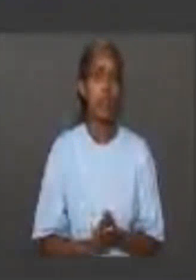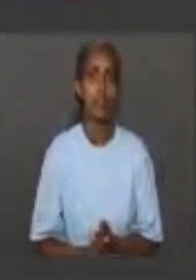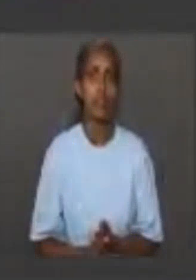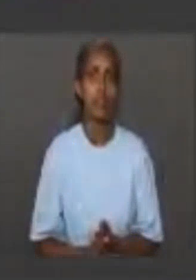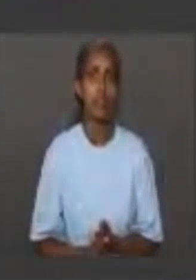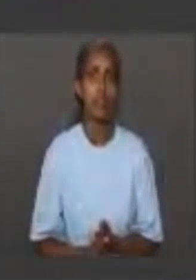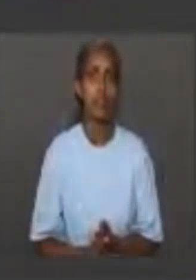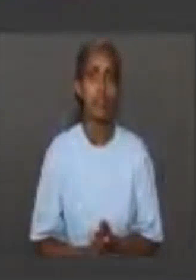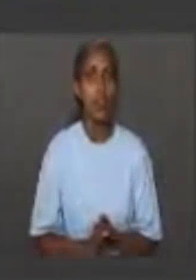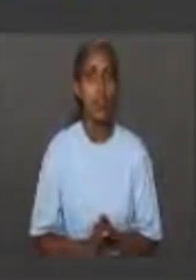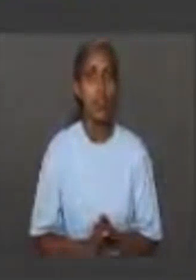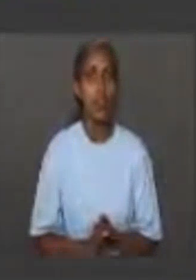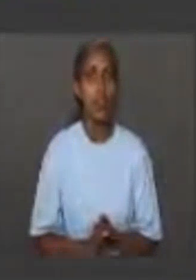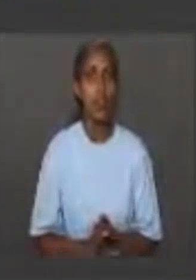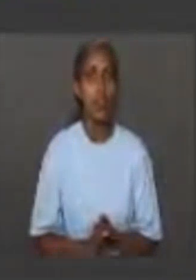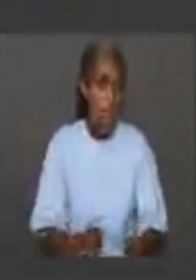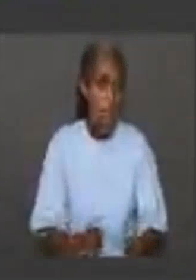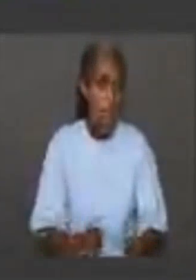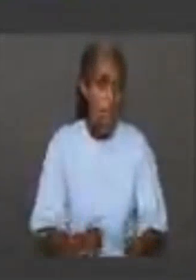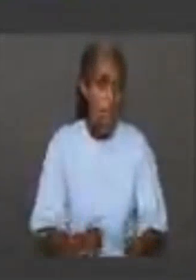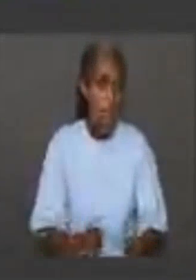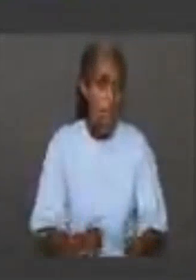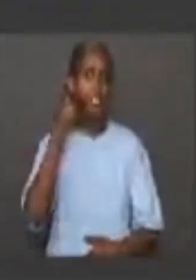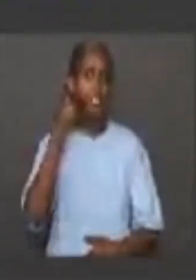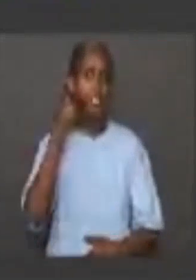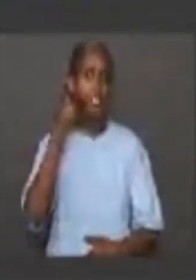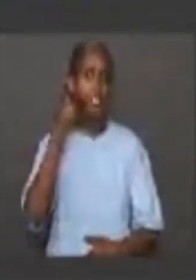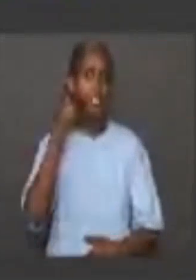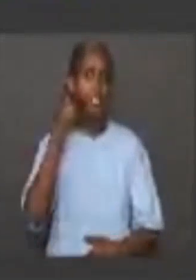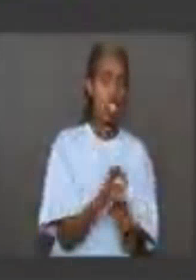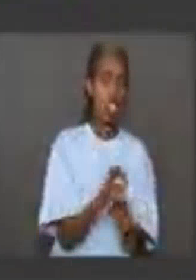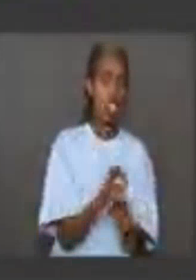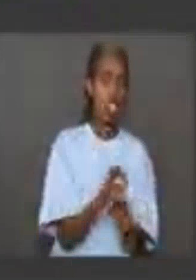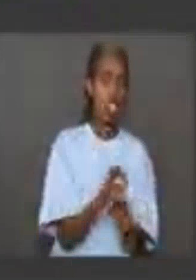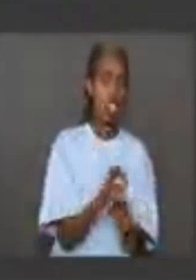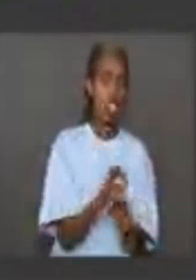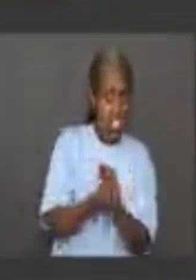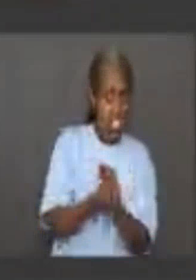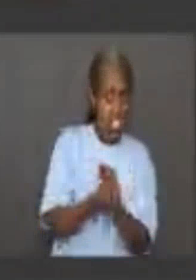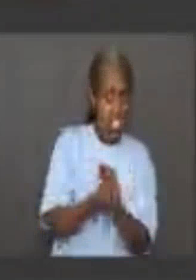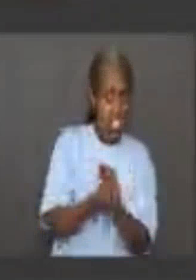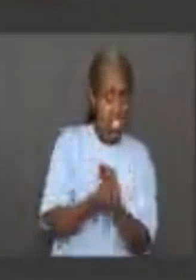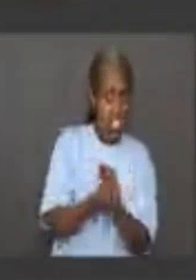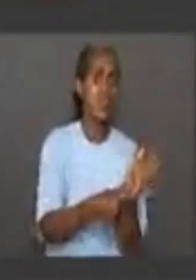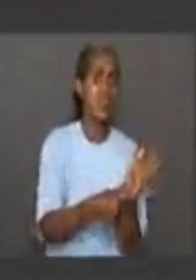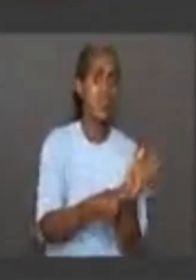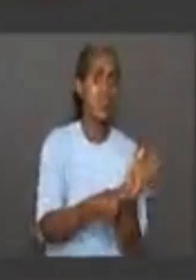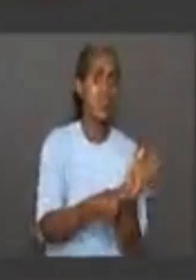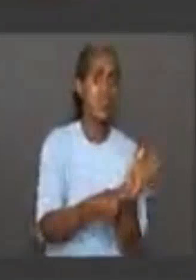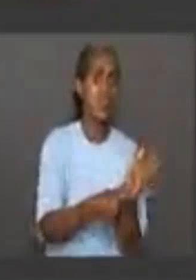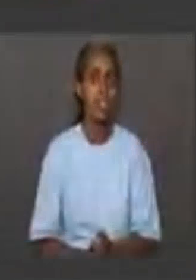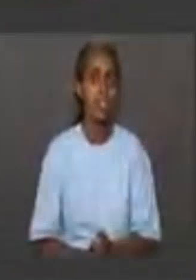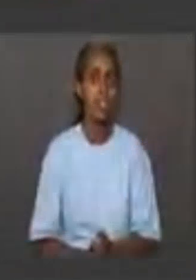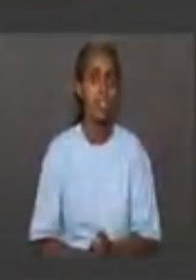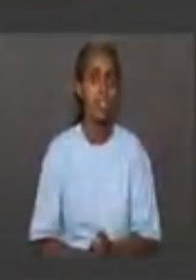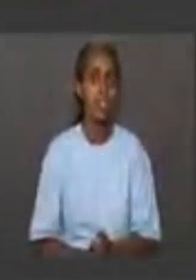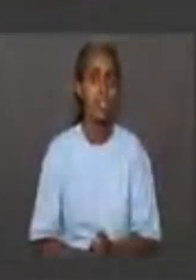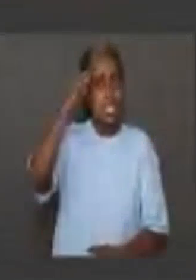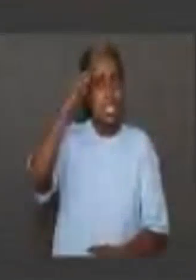One method is based around a function's change of sign. The theorem